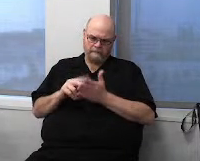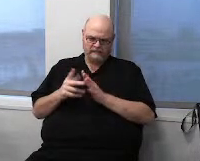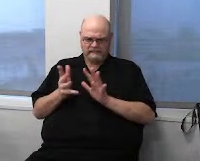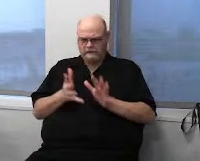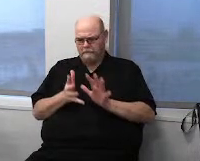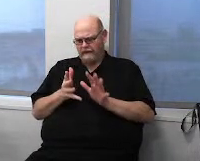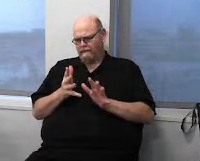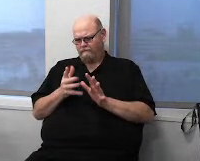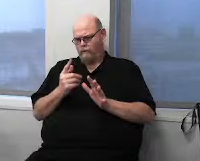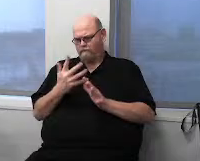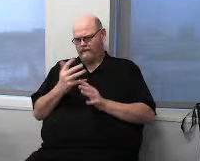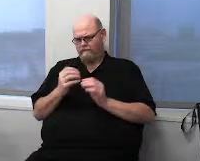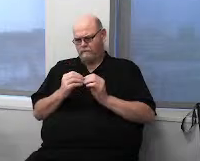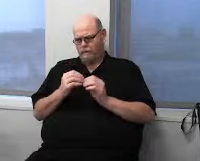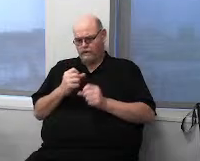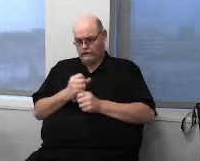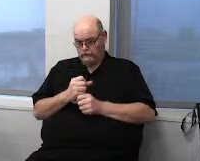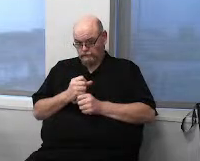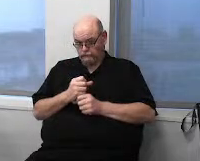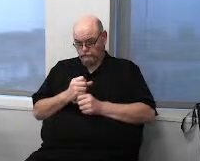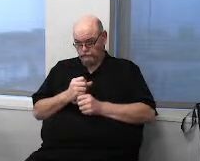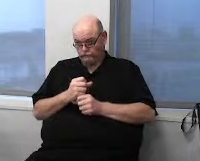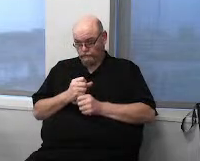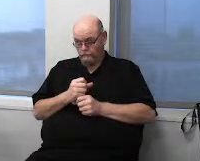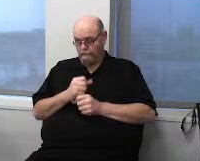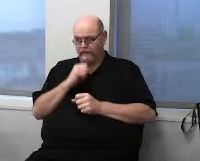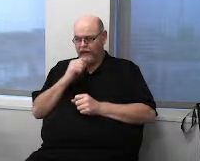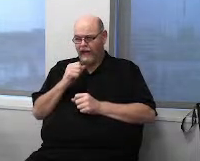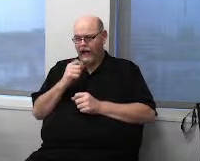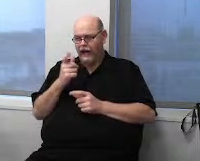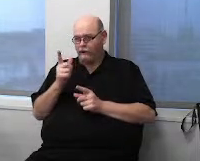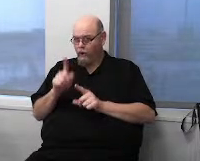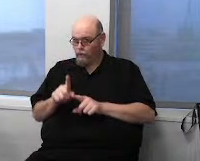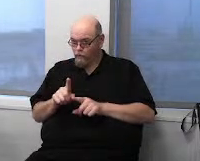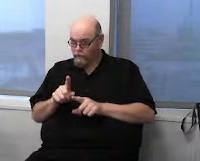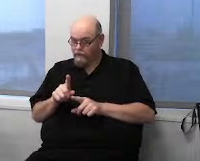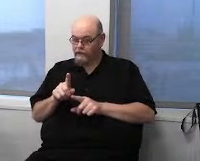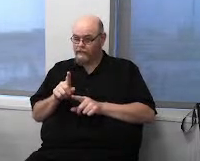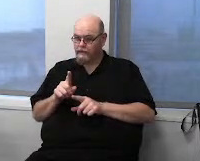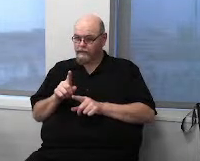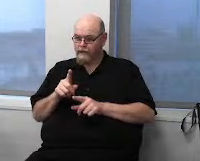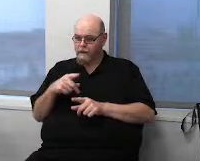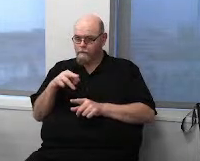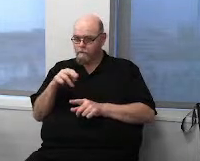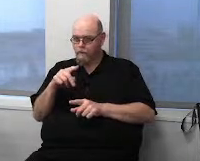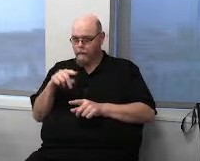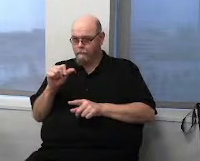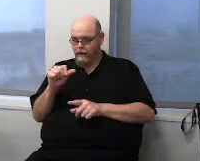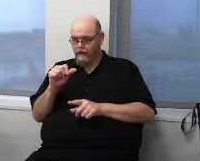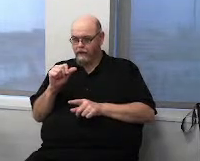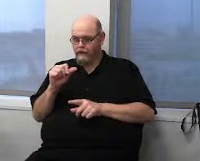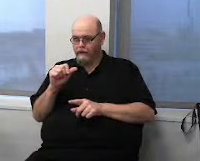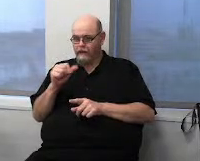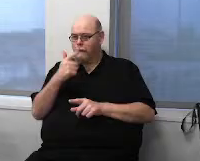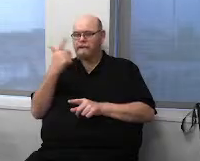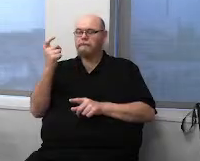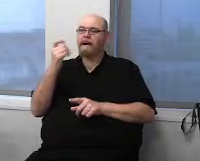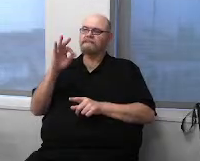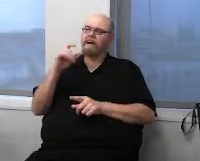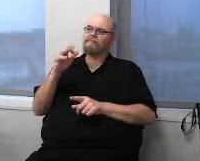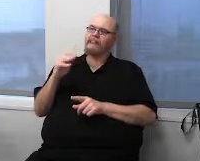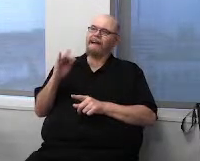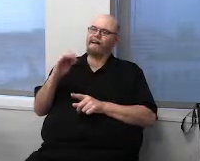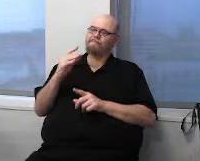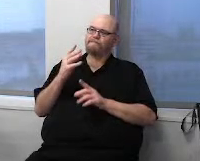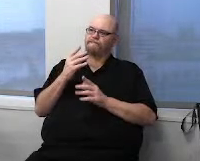that it's been abandoned for at least 5 years, right? I don't agree entirely that PREPA abandoned it. It's in an abandoned situation